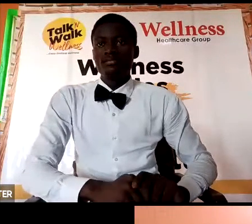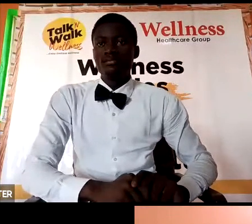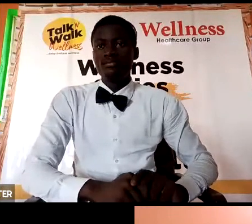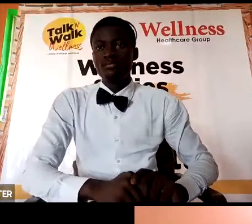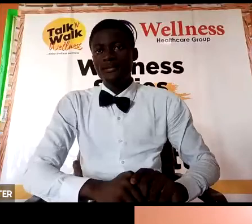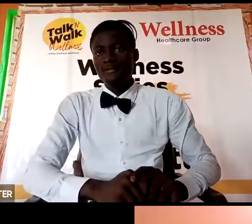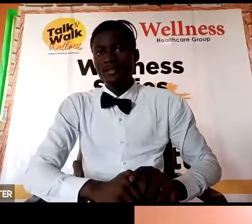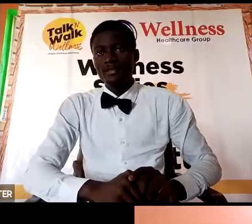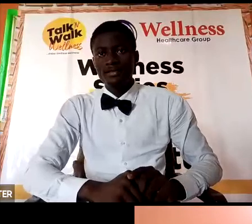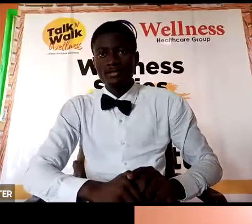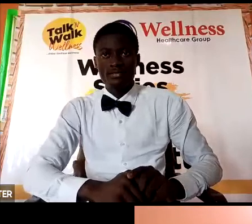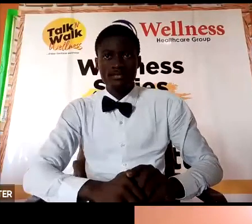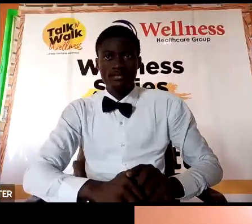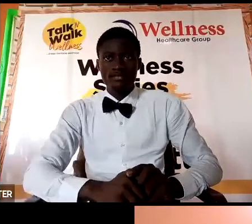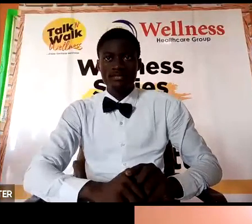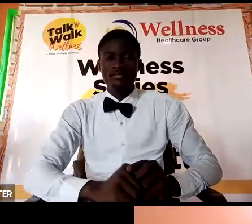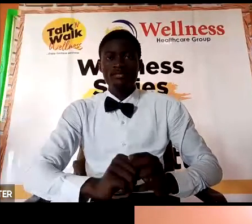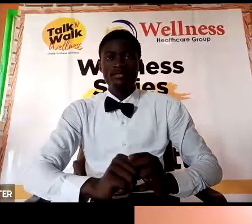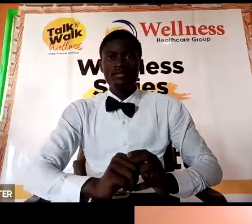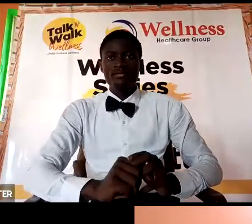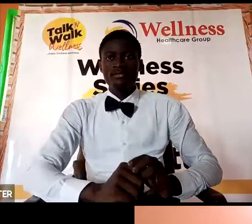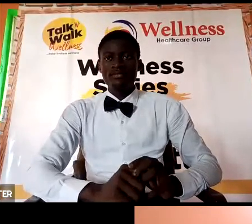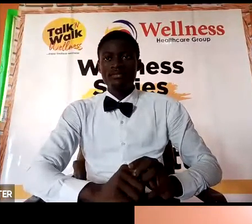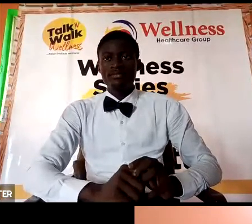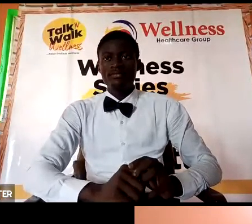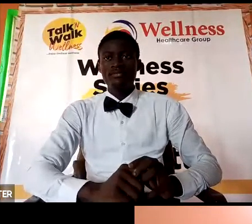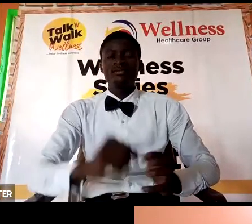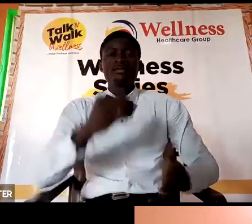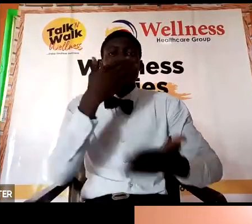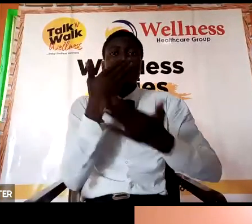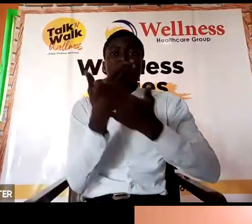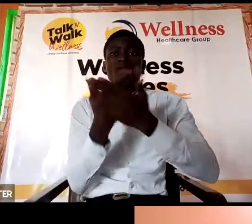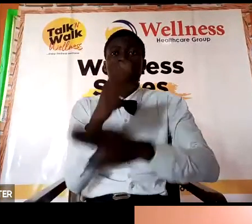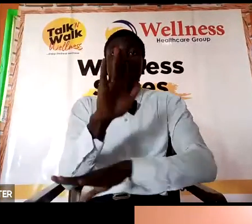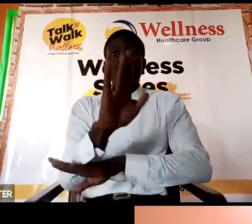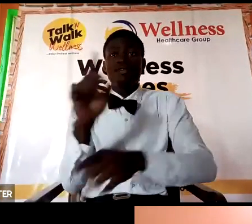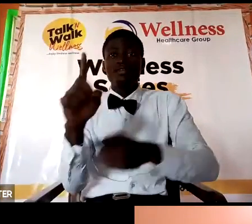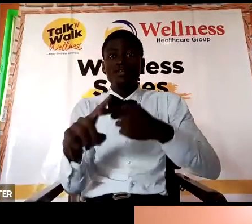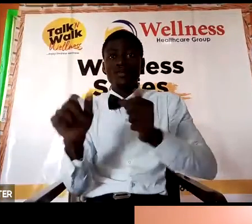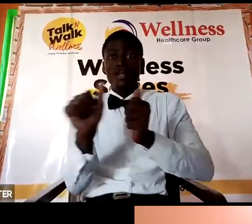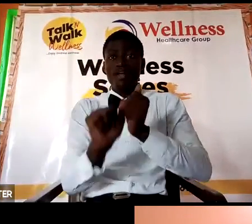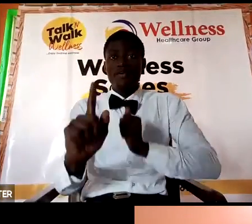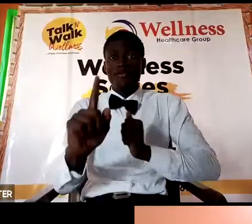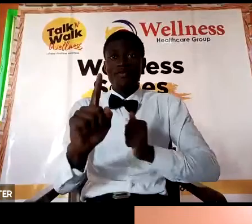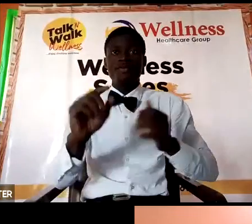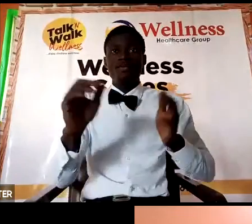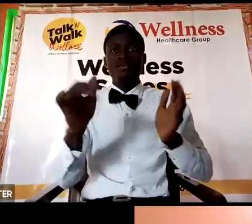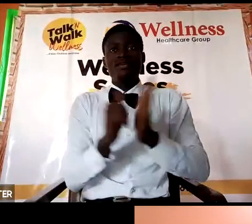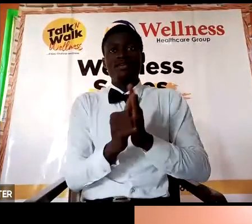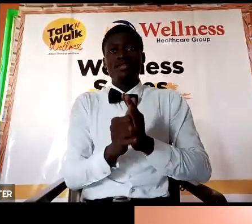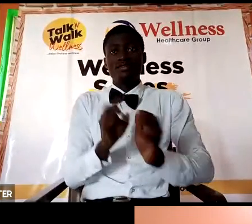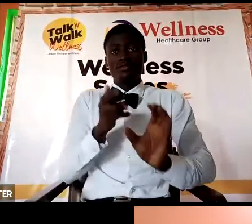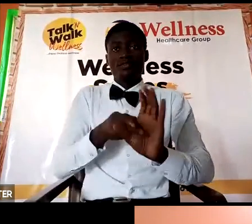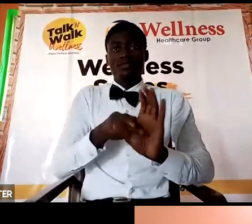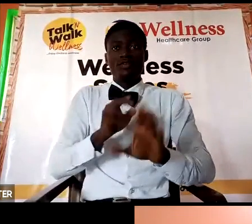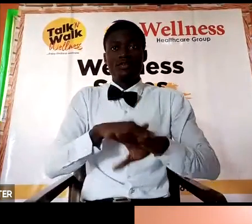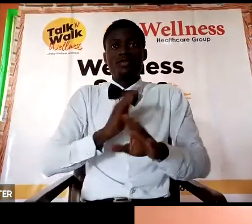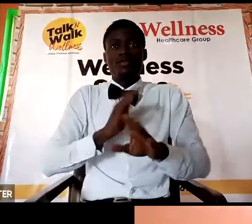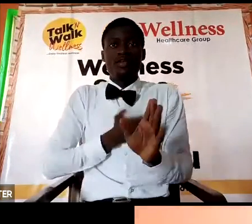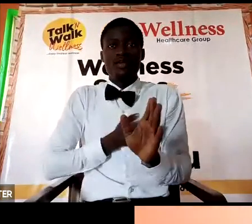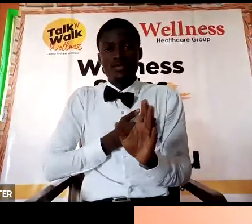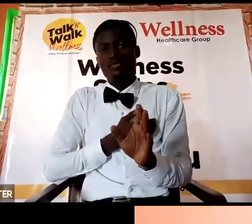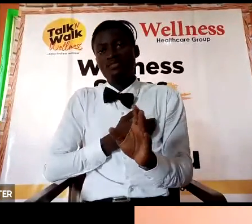your glasses. This is saying good evening to everyone that is scared to join us on our webinar. It's still Wellness Series. It's our third